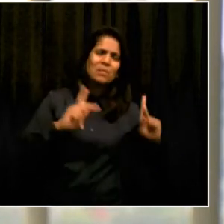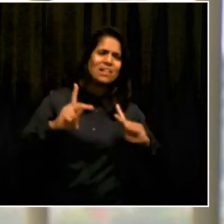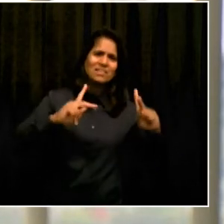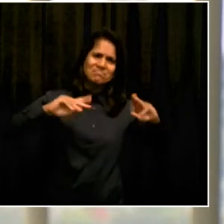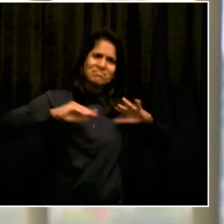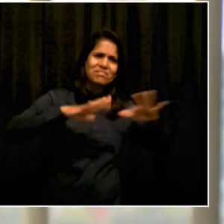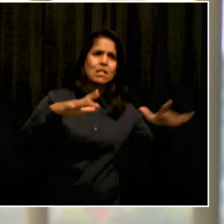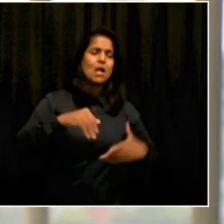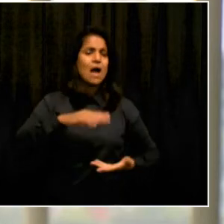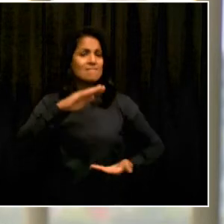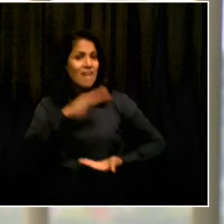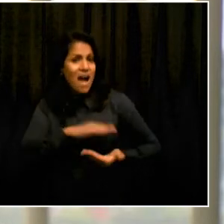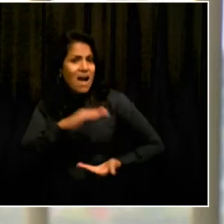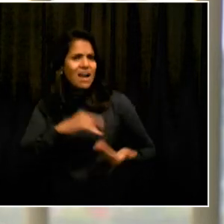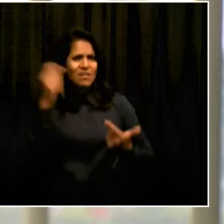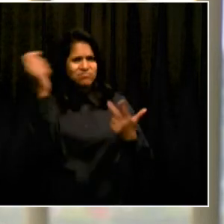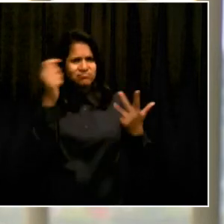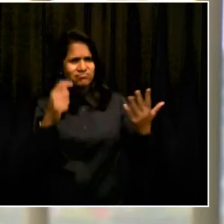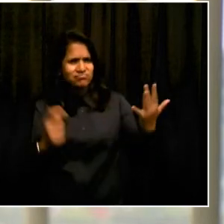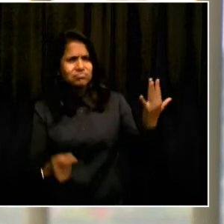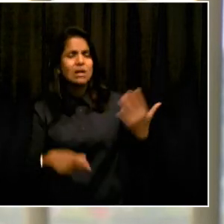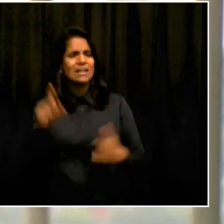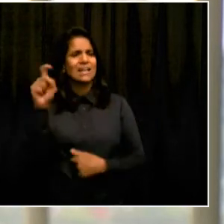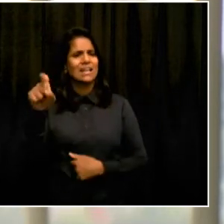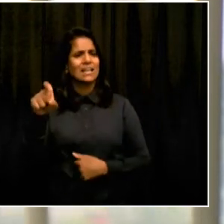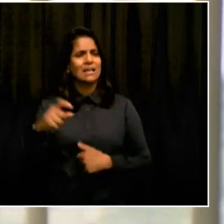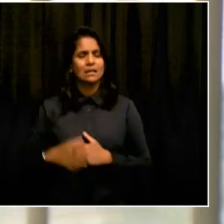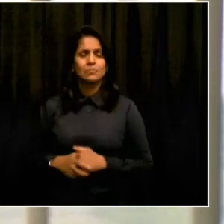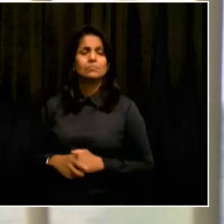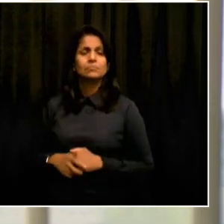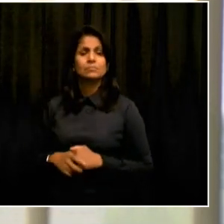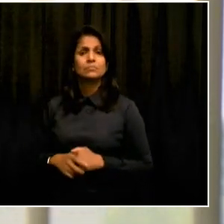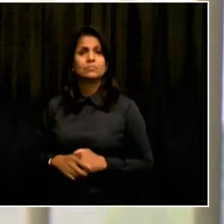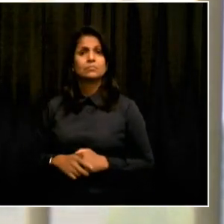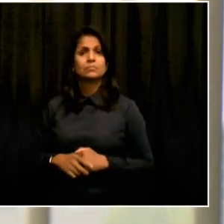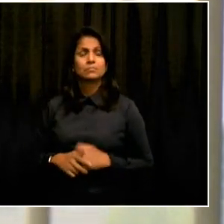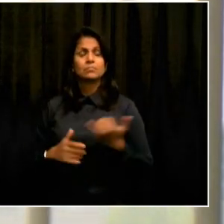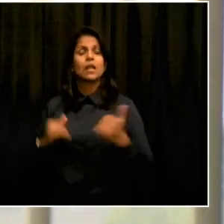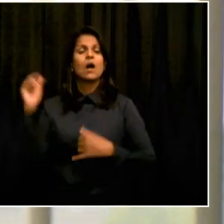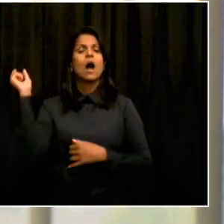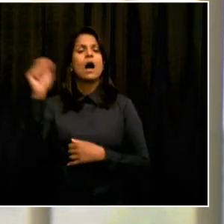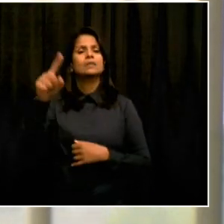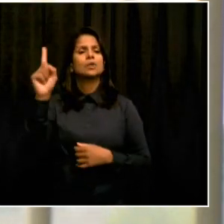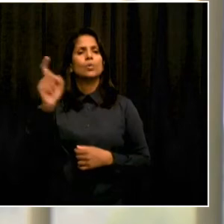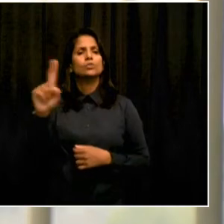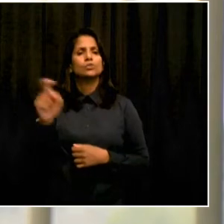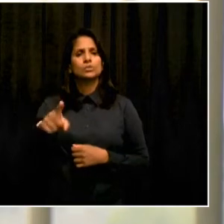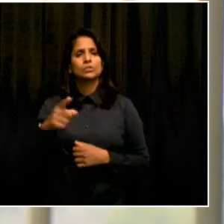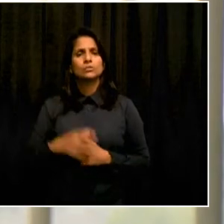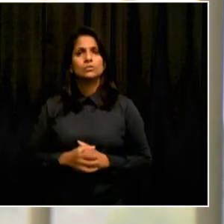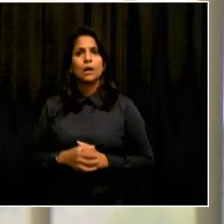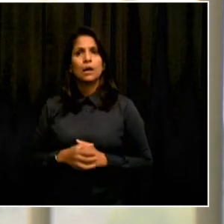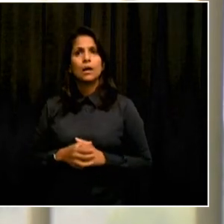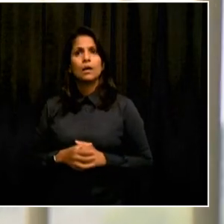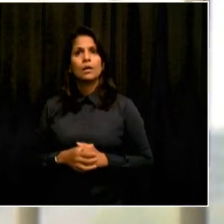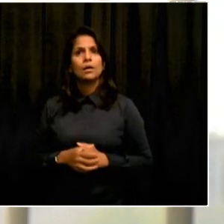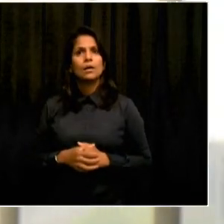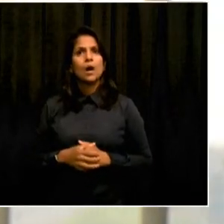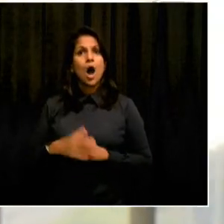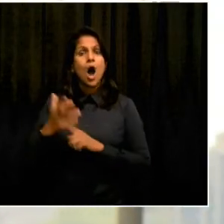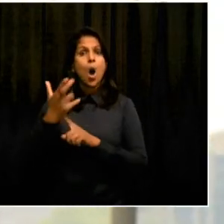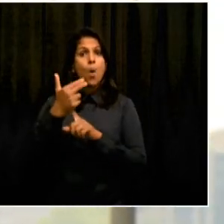of tourism, there's several hotels that are closing and laid off thousands of workers. What are you doing to help